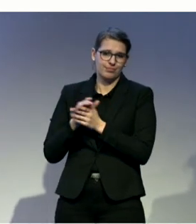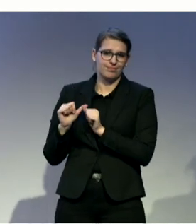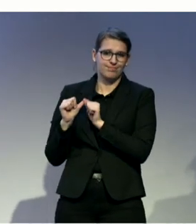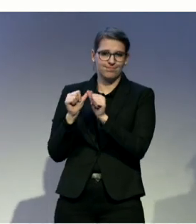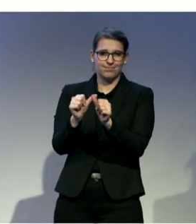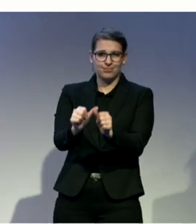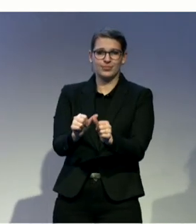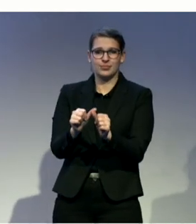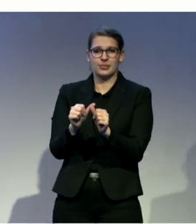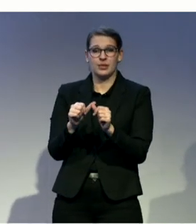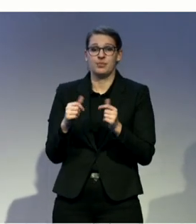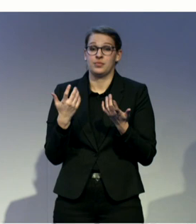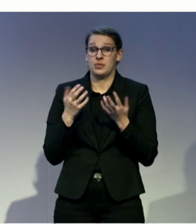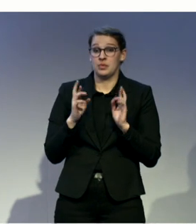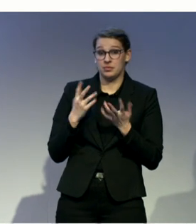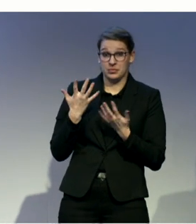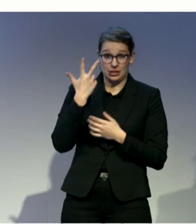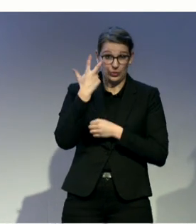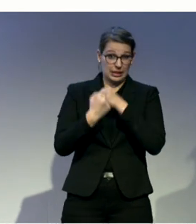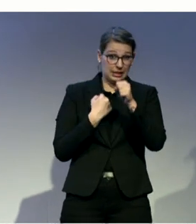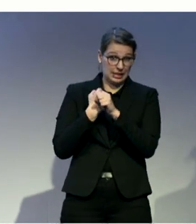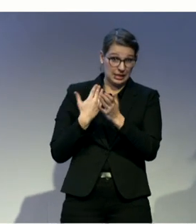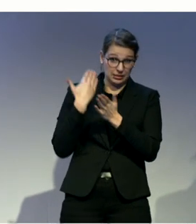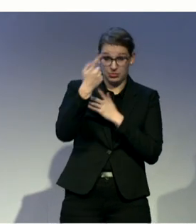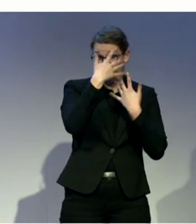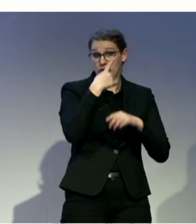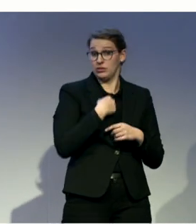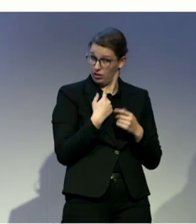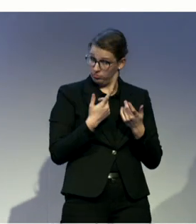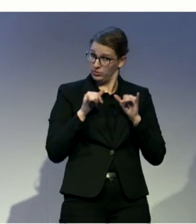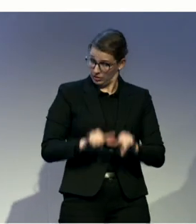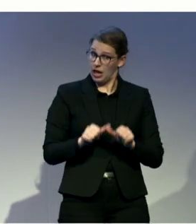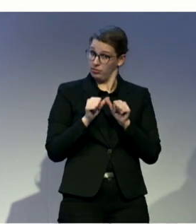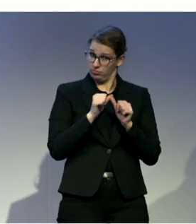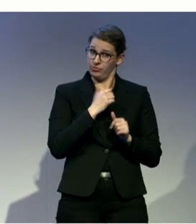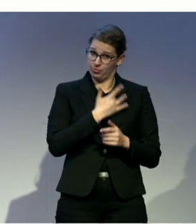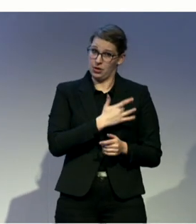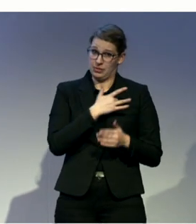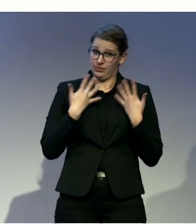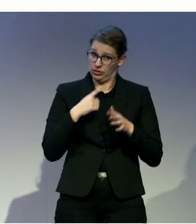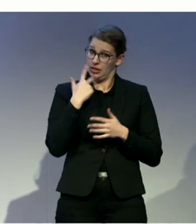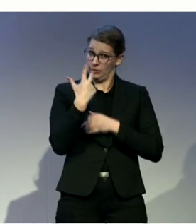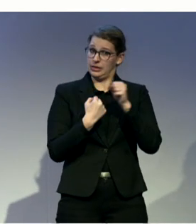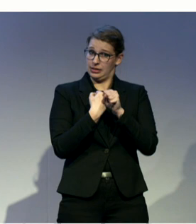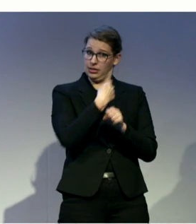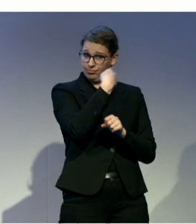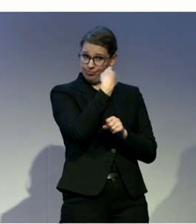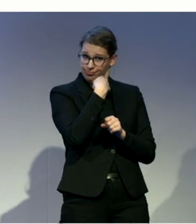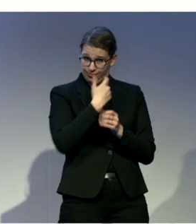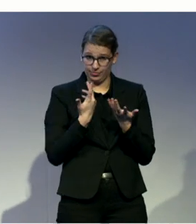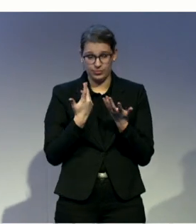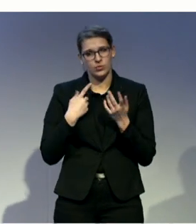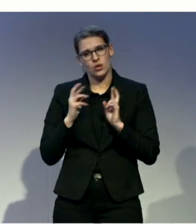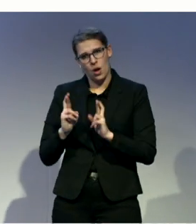us for 3 years, but then it would be not pilot project, but maybe it's forever. But this year,